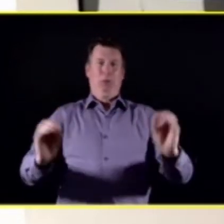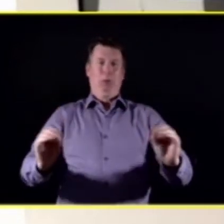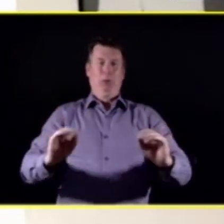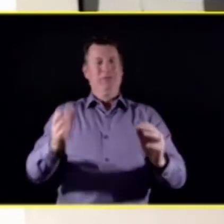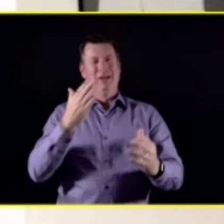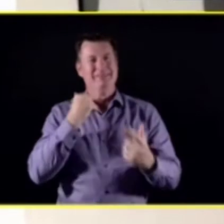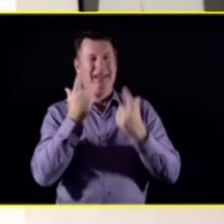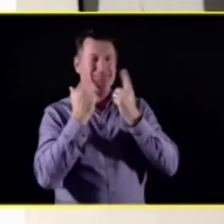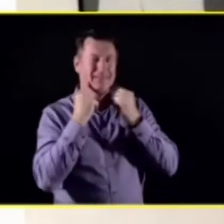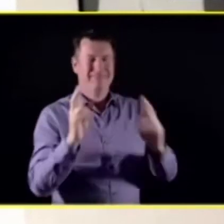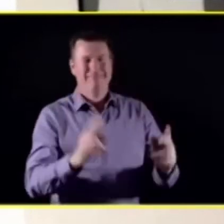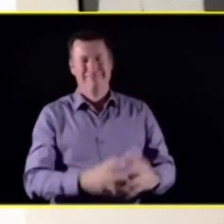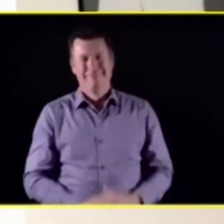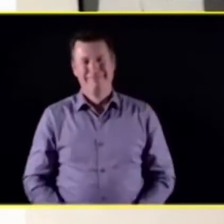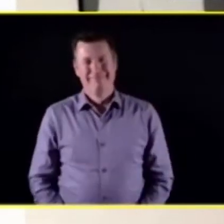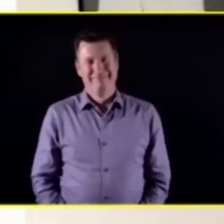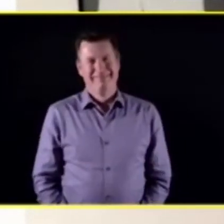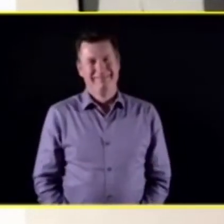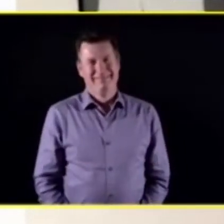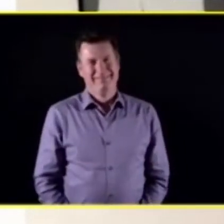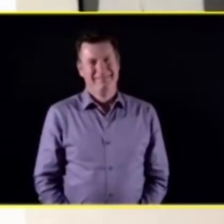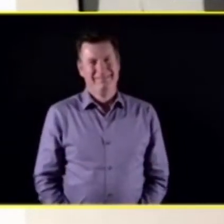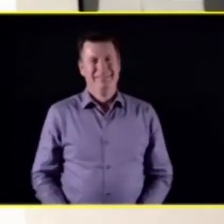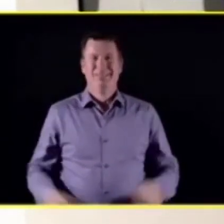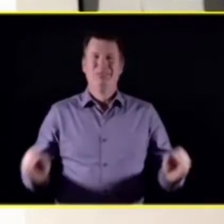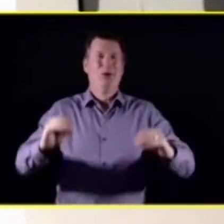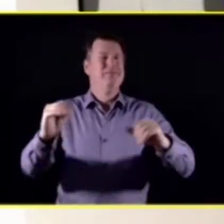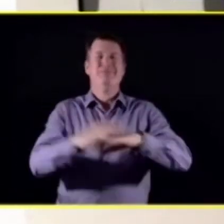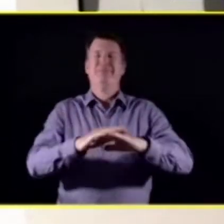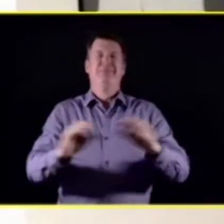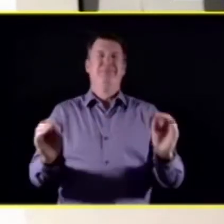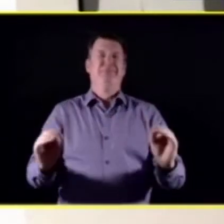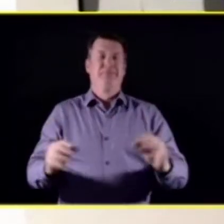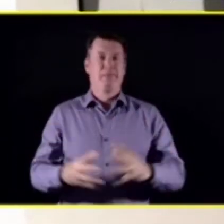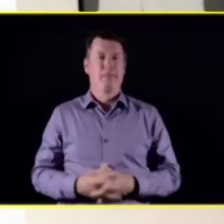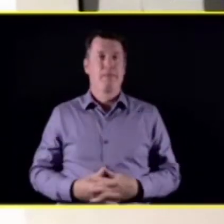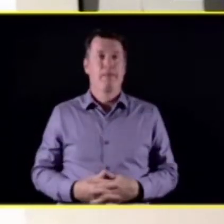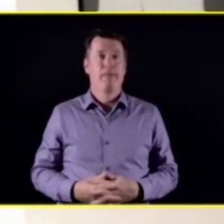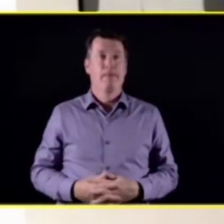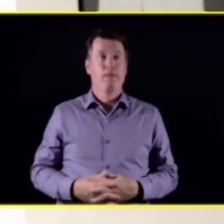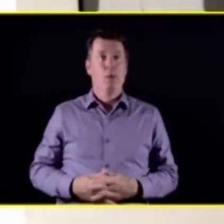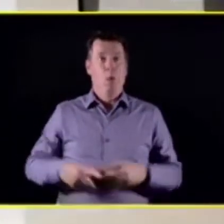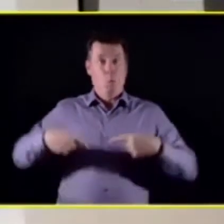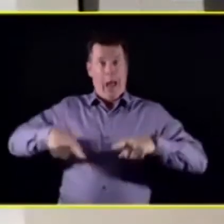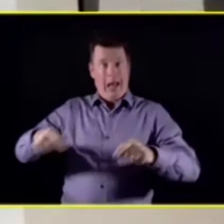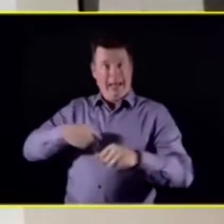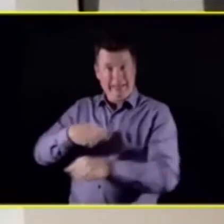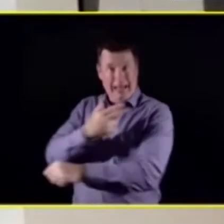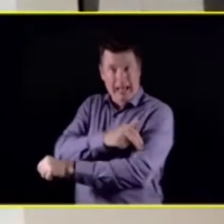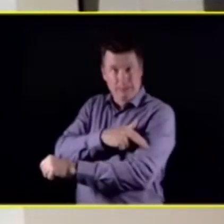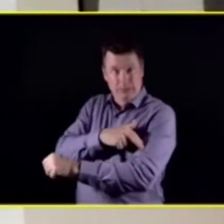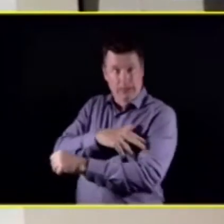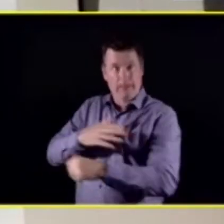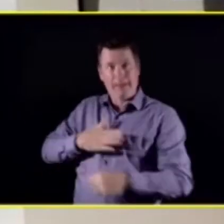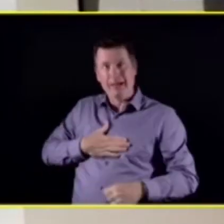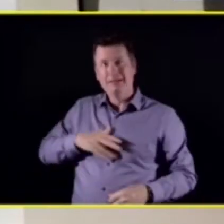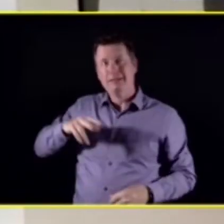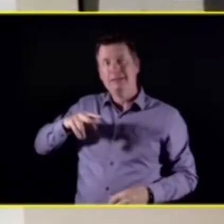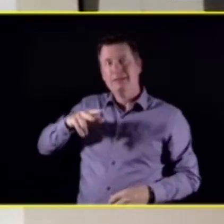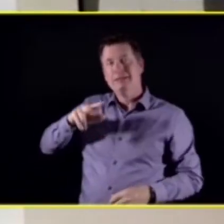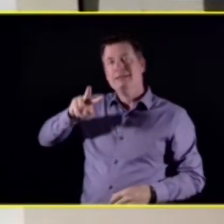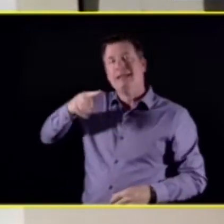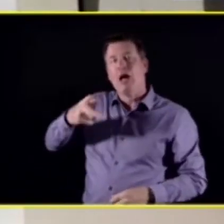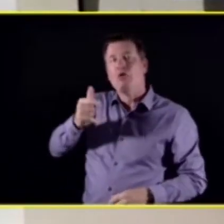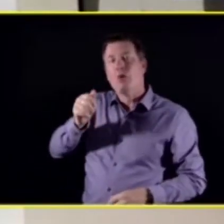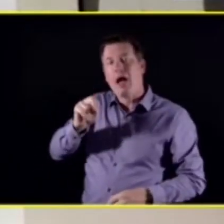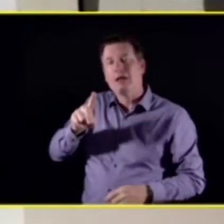the same. I did have a grandchild while I was in there, a second grandchild, which was pretty nice,